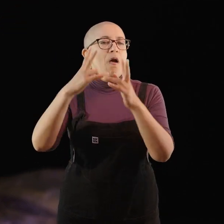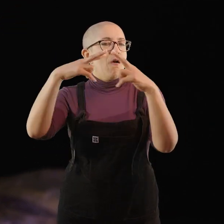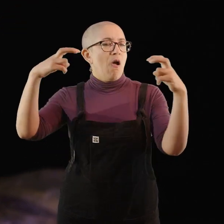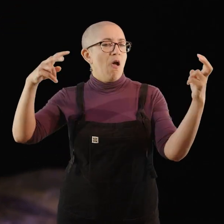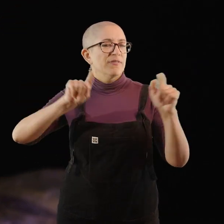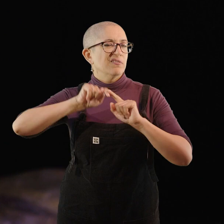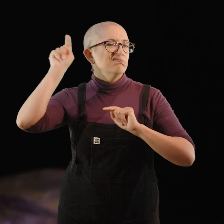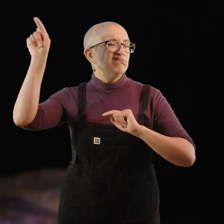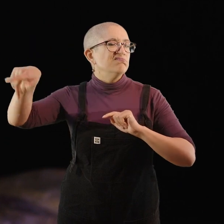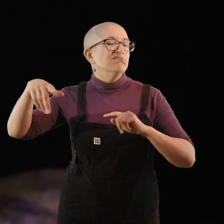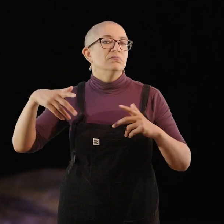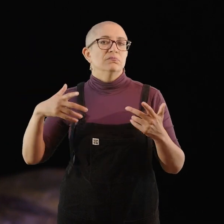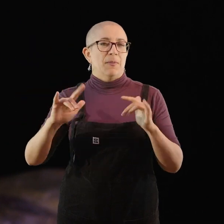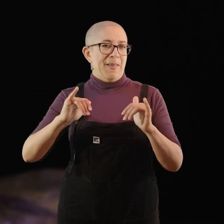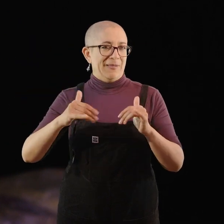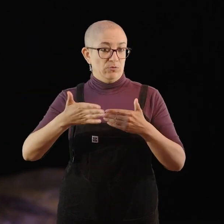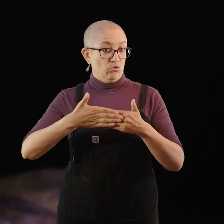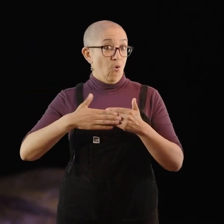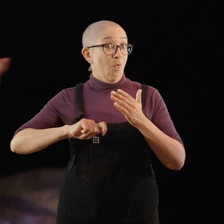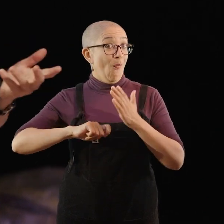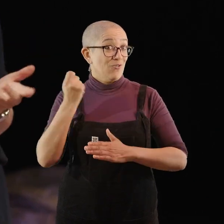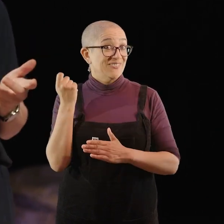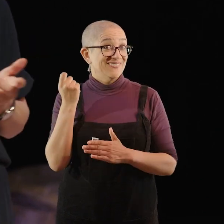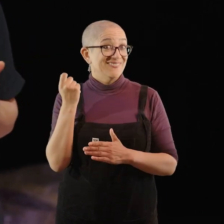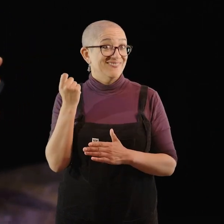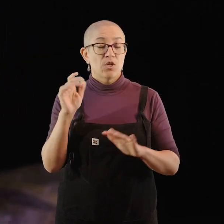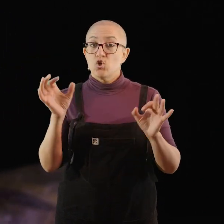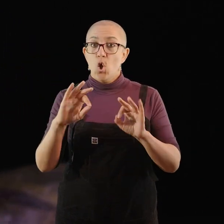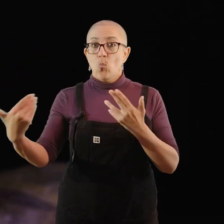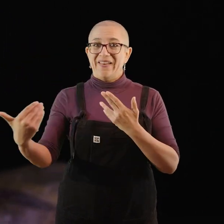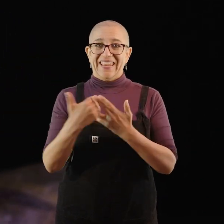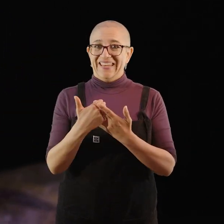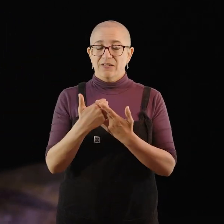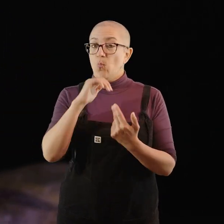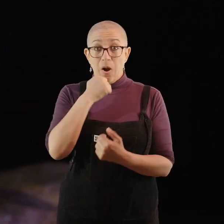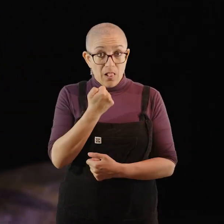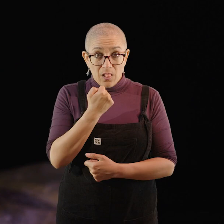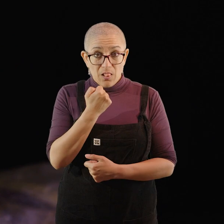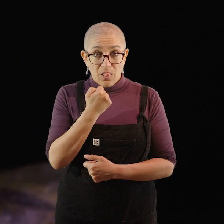Yeah. Say we've locked the door, I guess, and so nobody's going to come in and discover you.